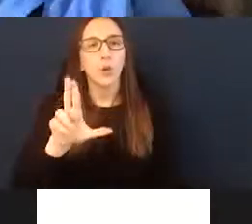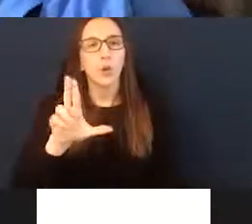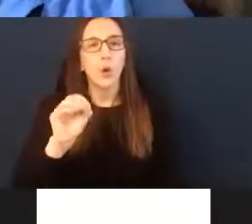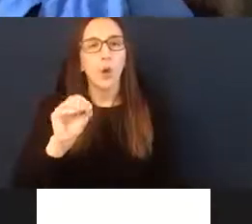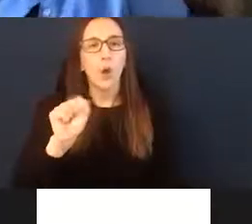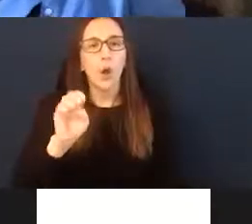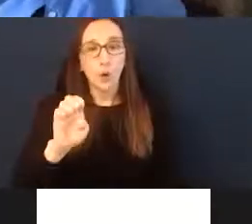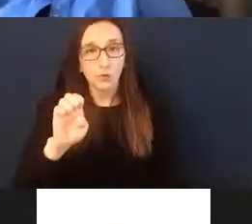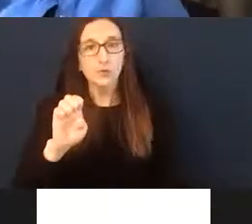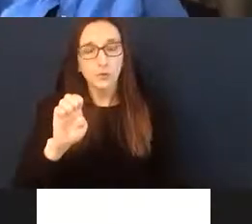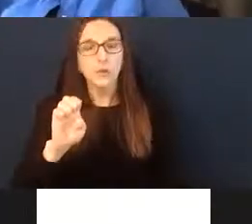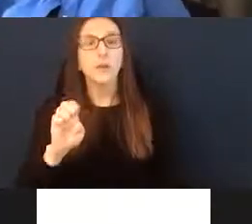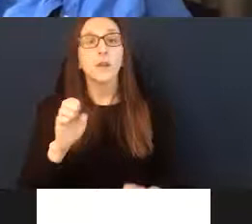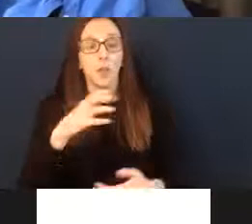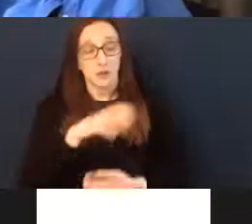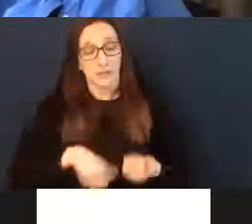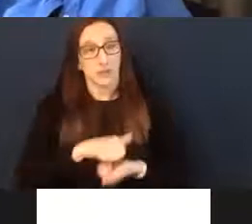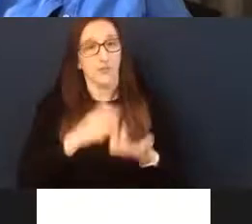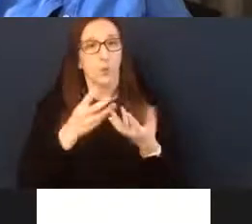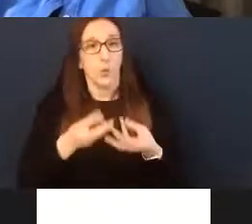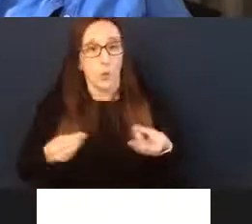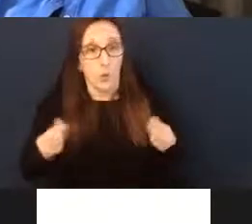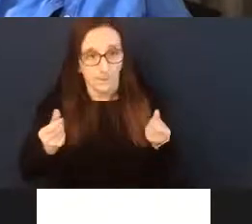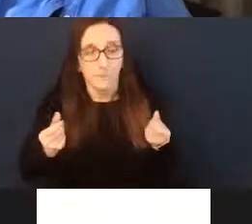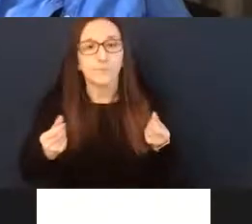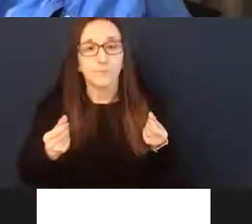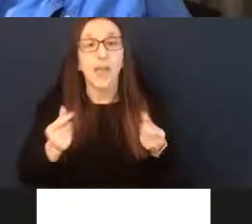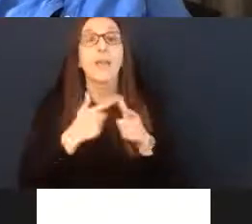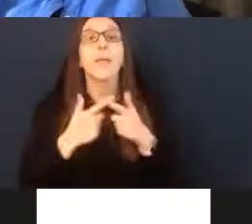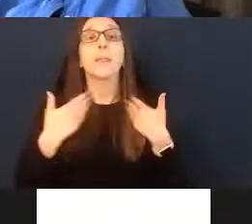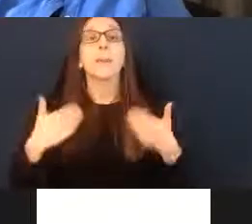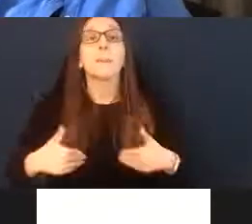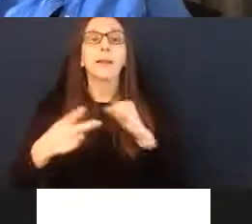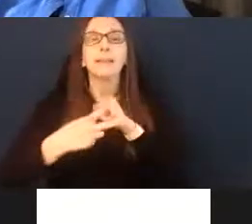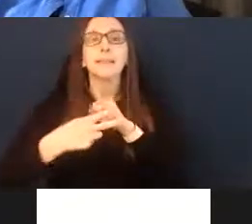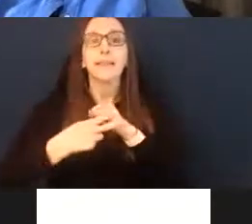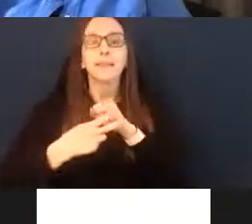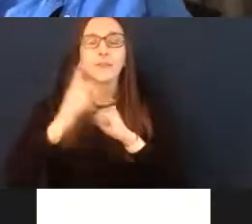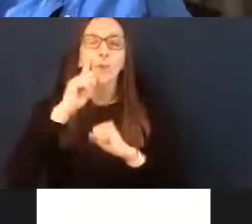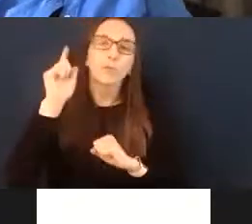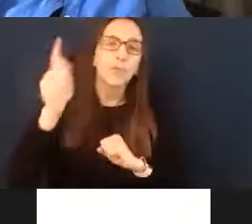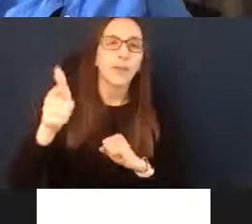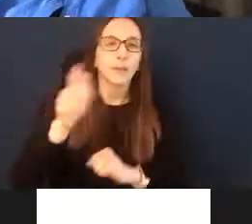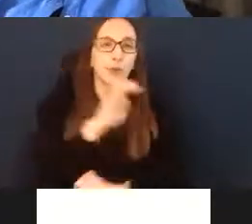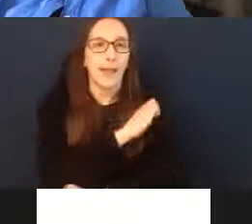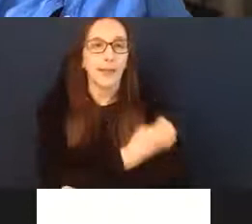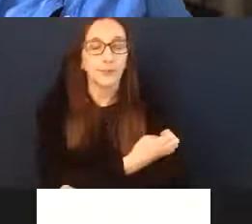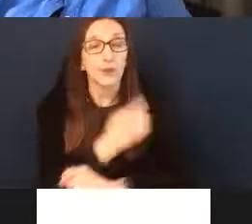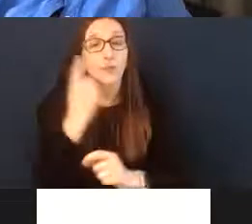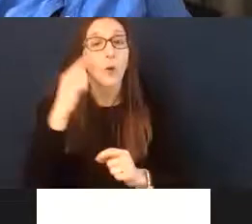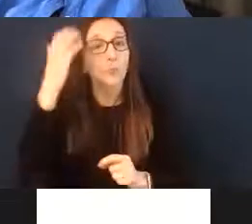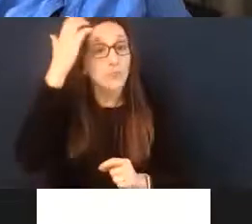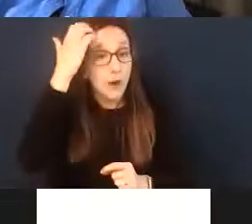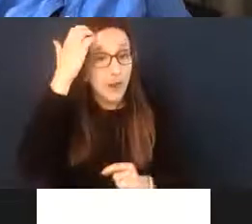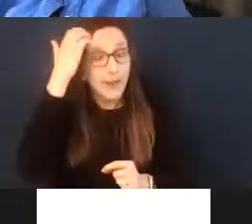digestive tract. And then that is stored on the body for fuel, for any type of future, directly for your brain and your central